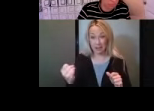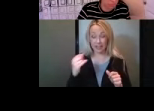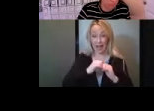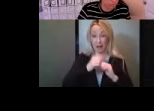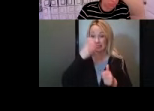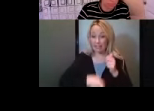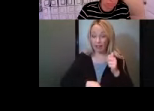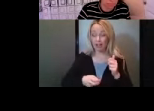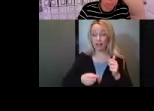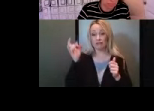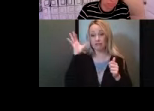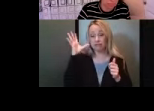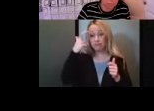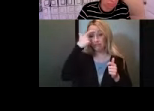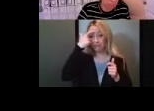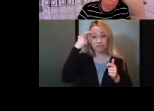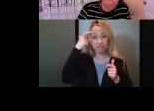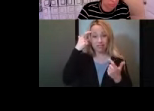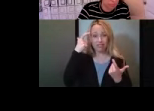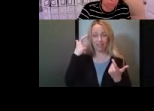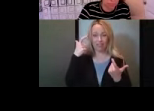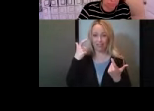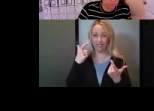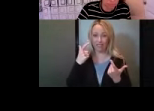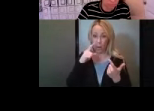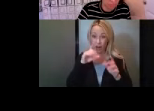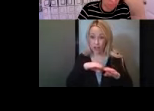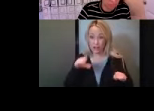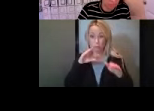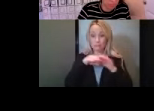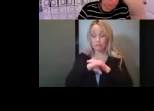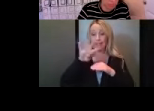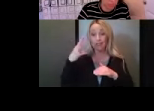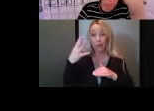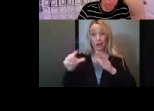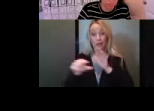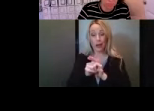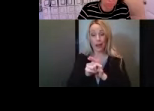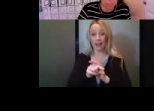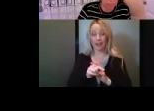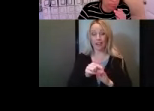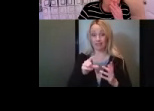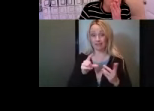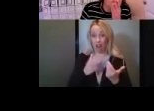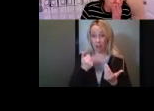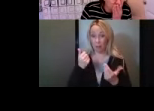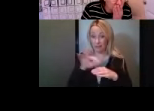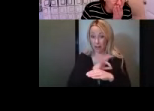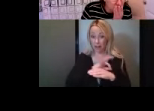even traumatizing it is for a child to be entering 4th grade, really being almost functionally